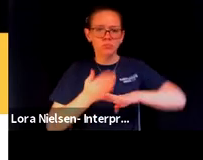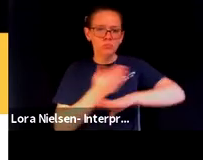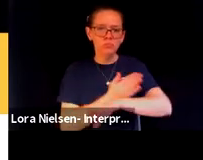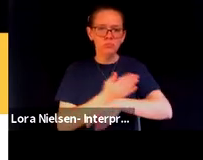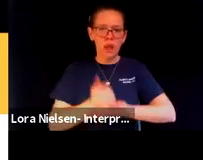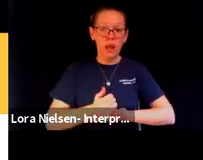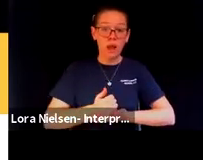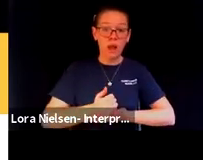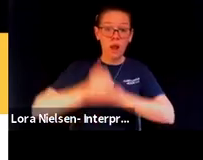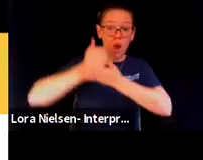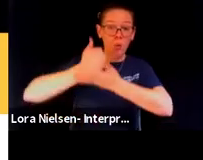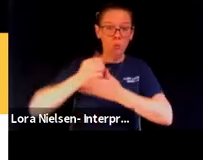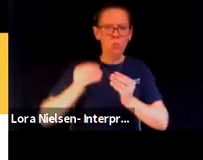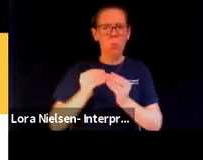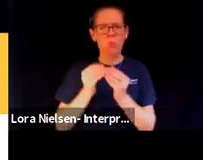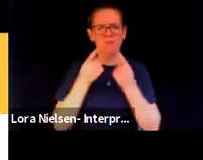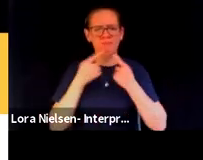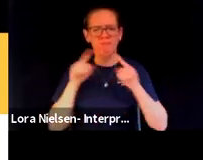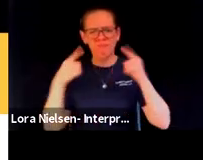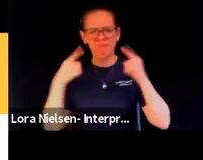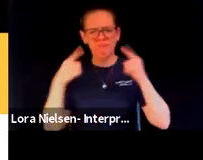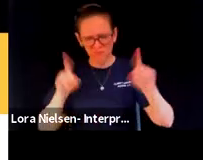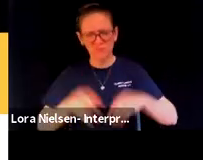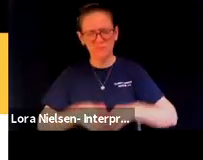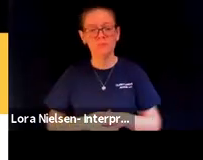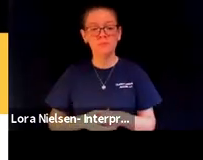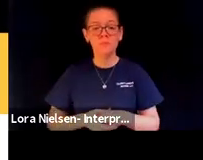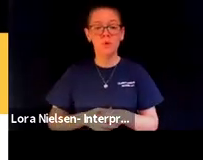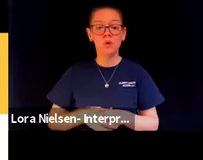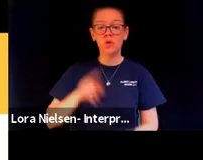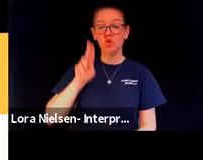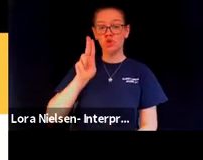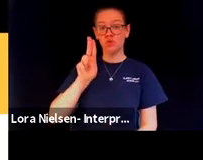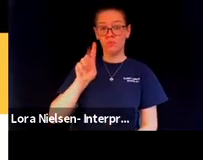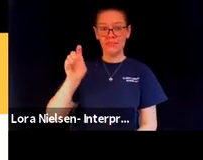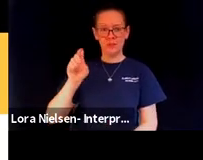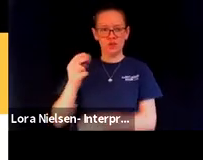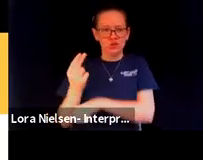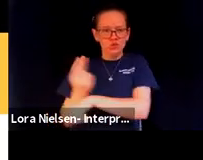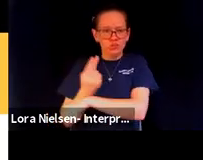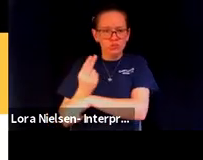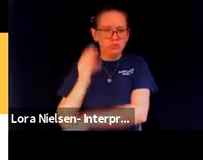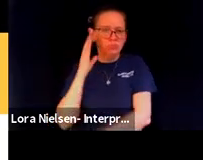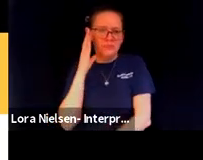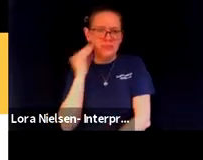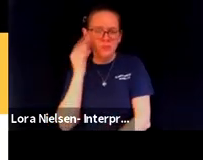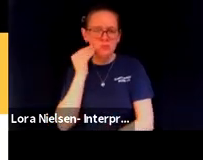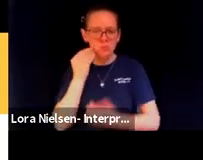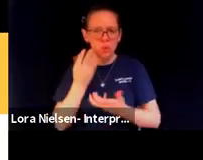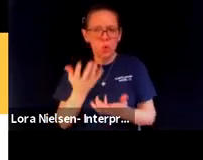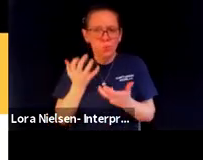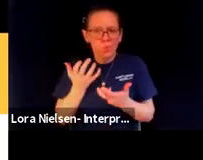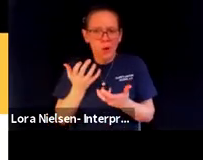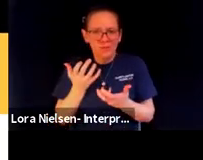done in a more efficient way. And then user experience is a big part of what we do as well, because we want want to make sure that when you guys are in there using the tools and